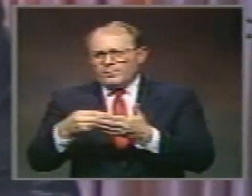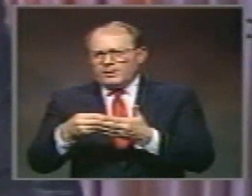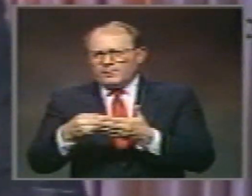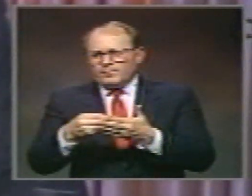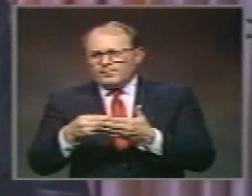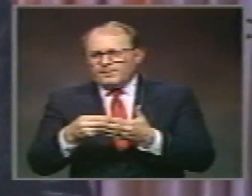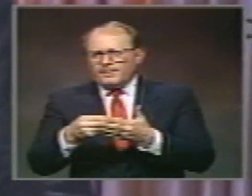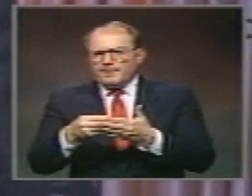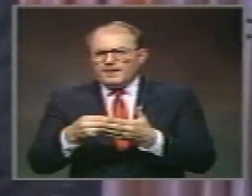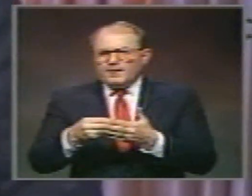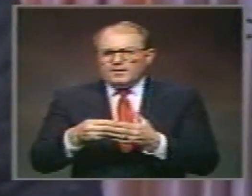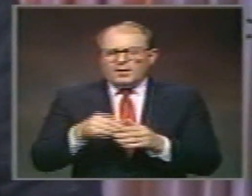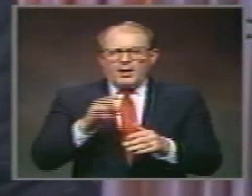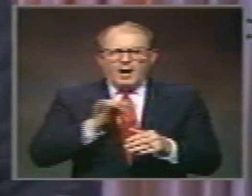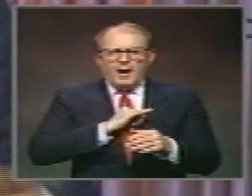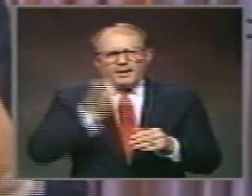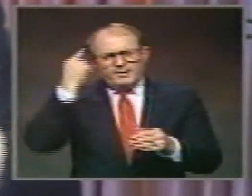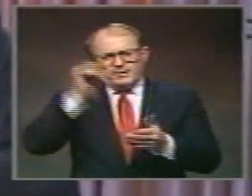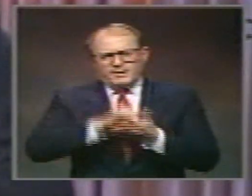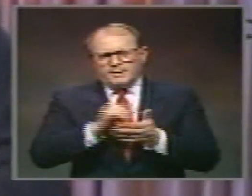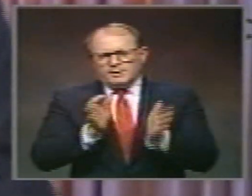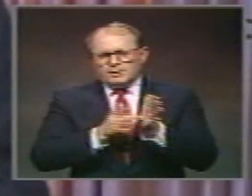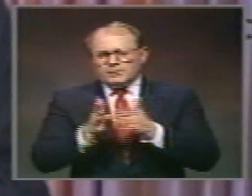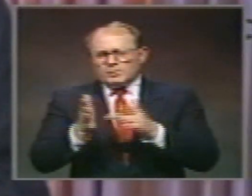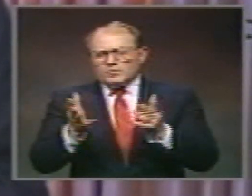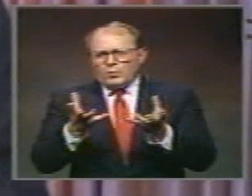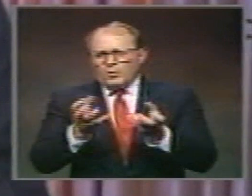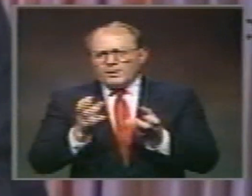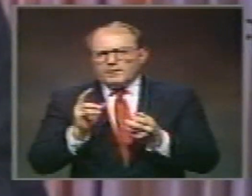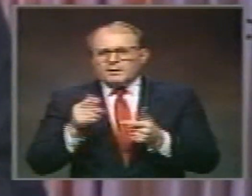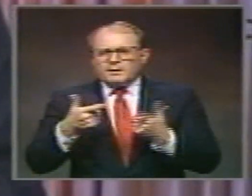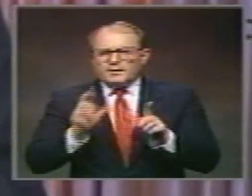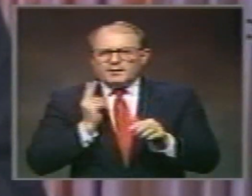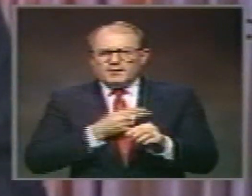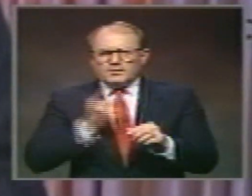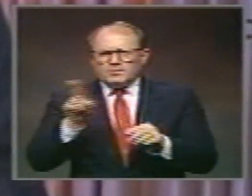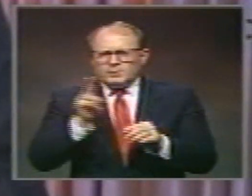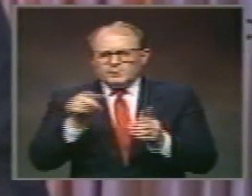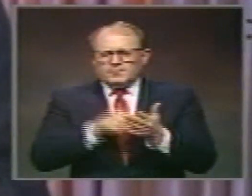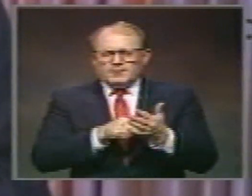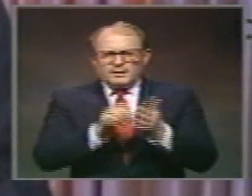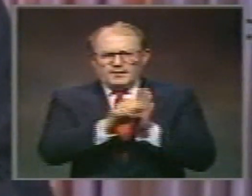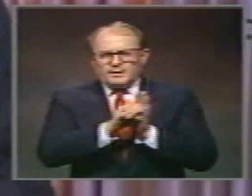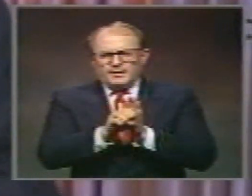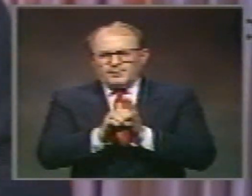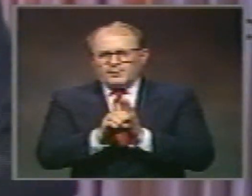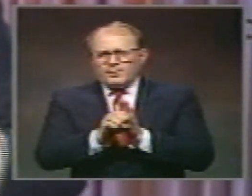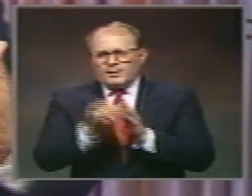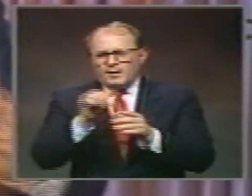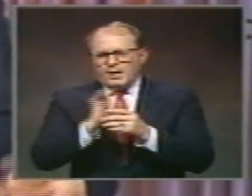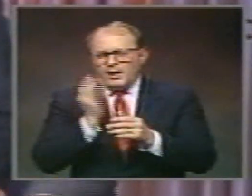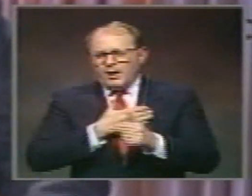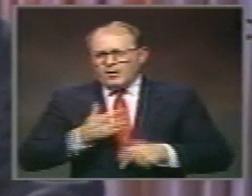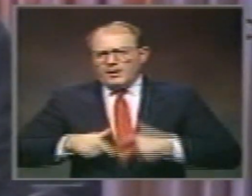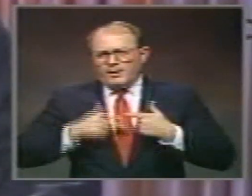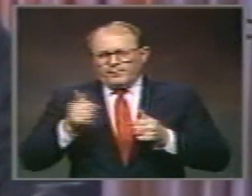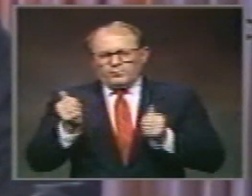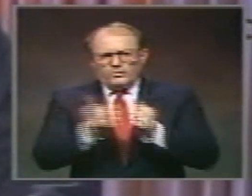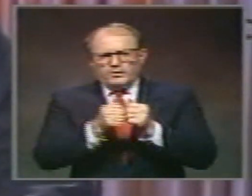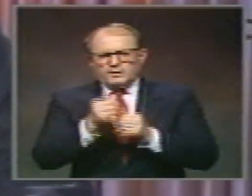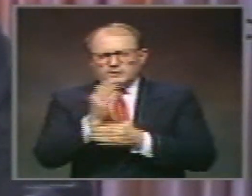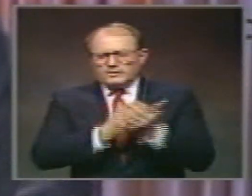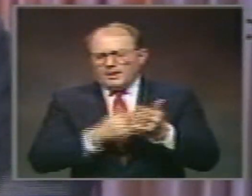was. I think he wanted you and me to adapt the situation to our own needs. With some, it might